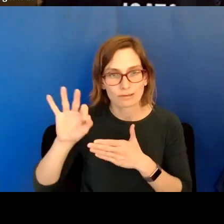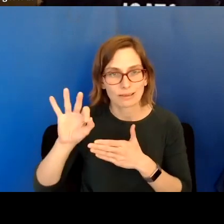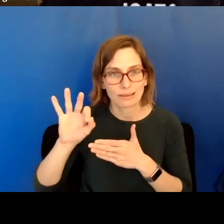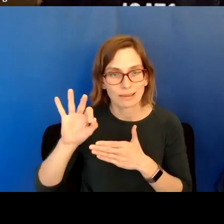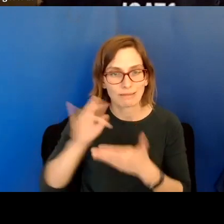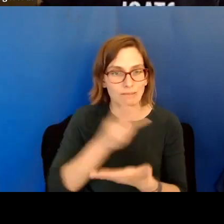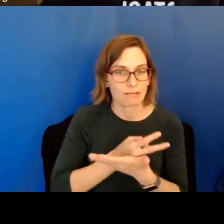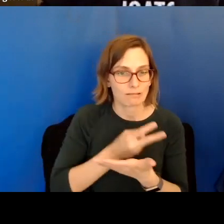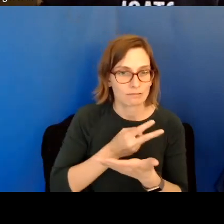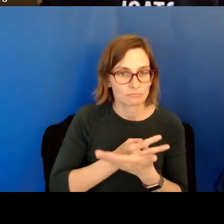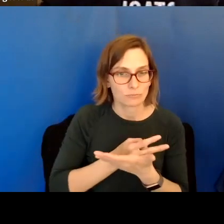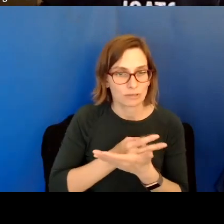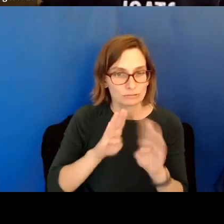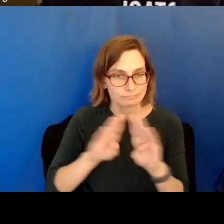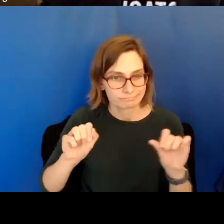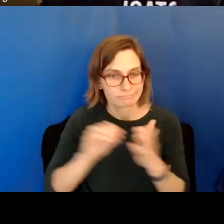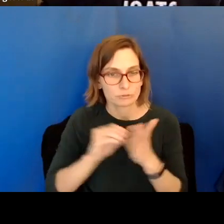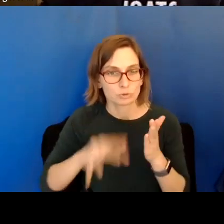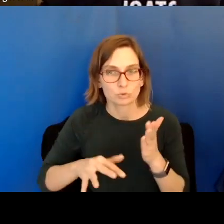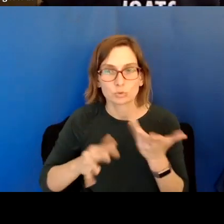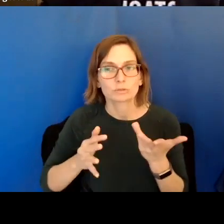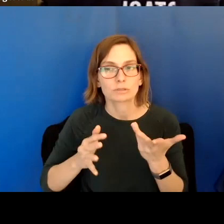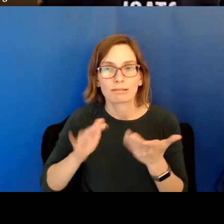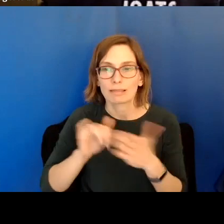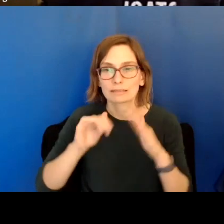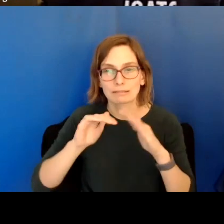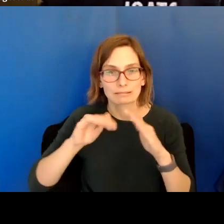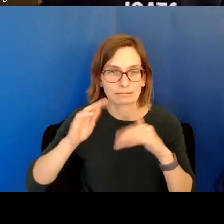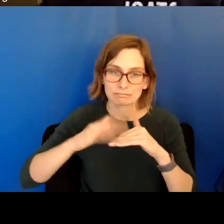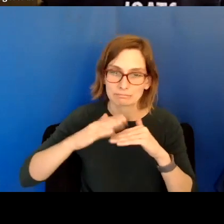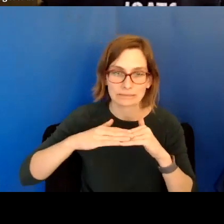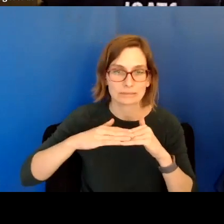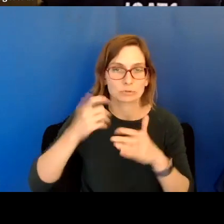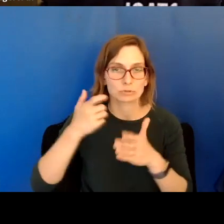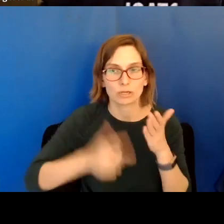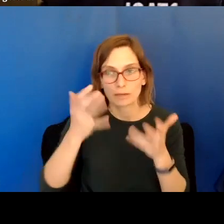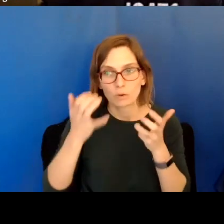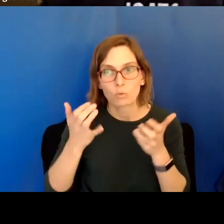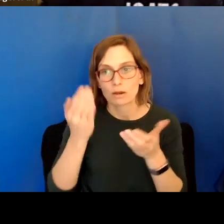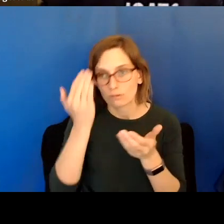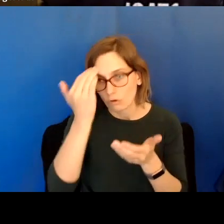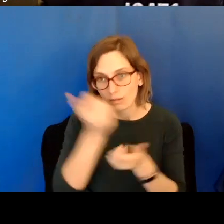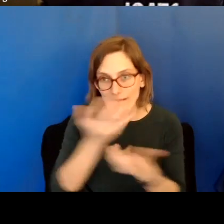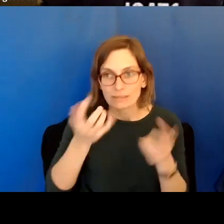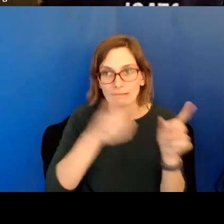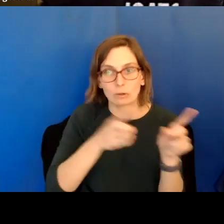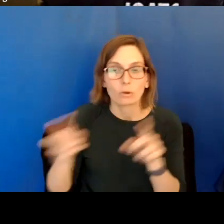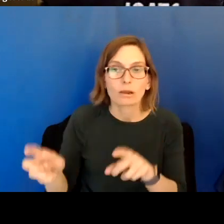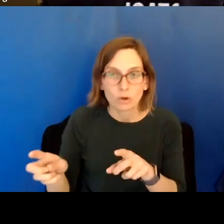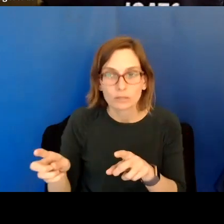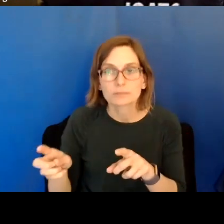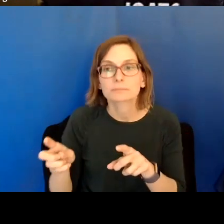or graduate student. That's the least we have ever charged, because we want to acknowledge everything that's going on.